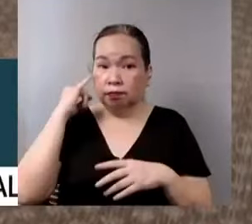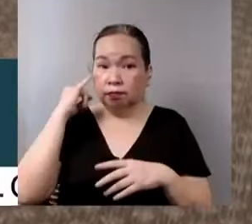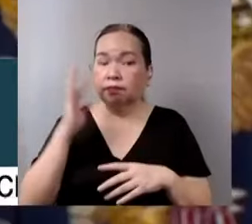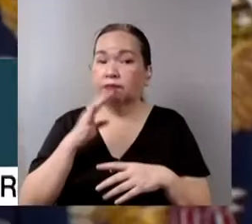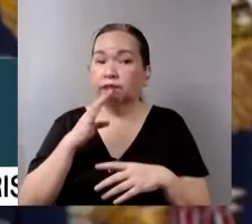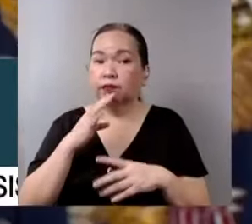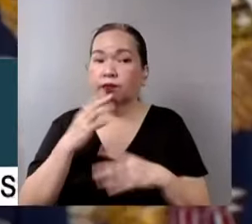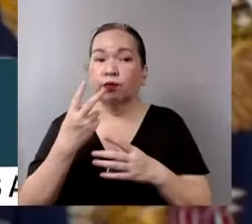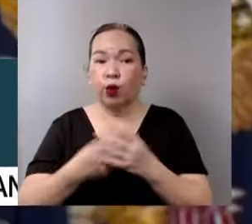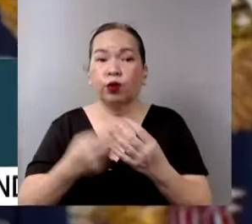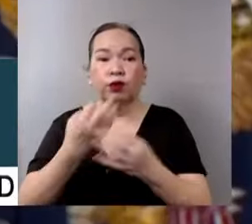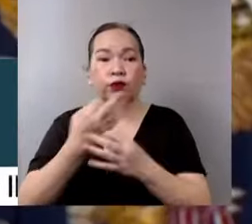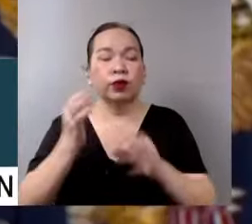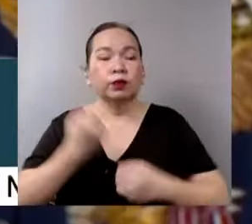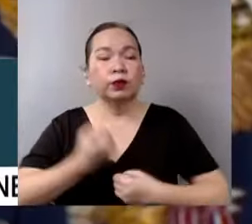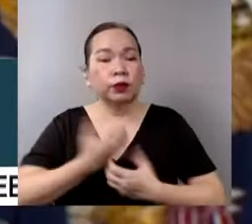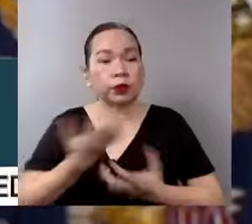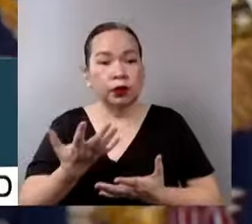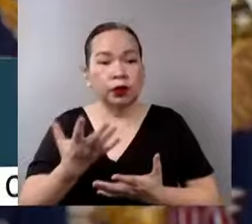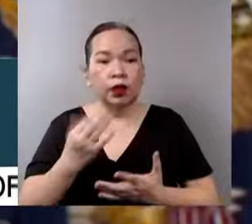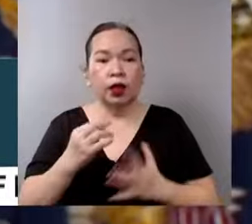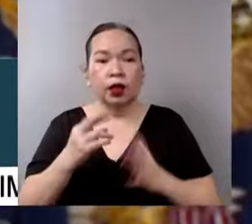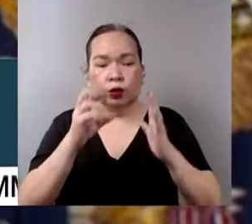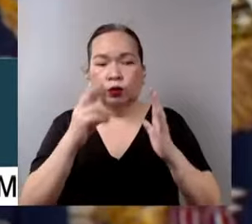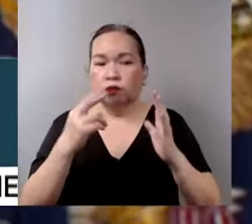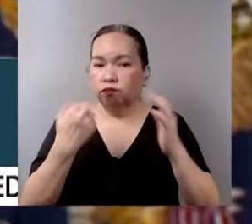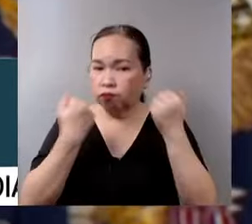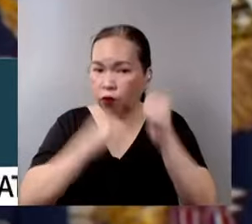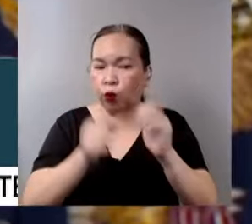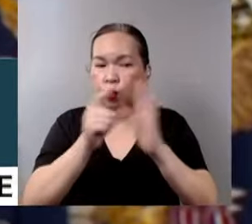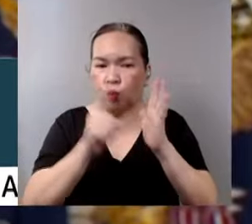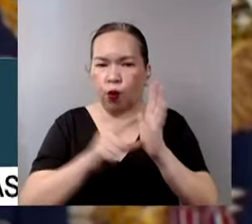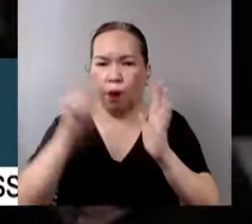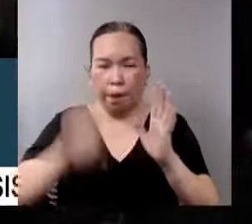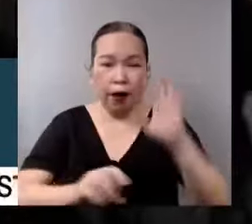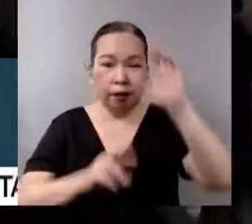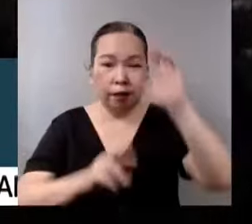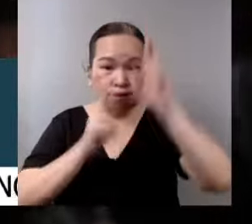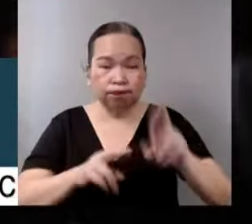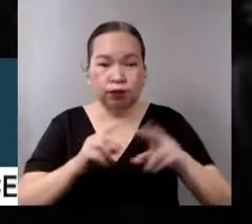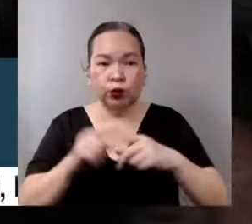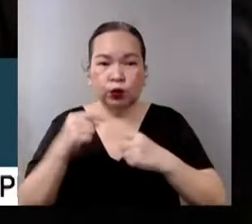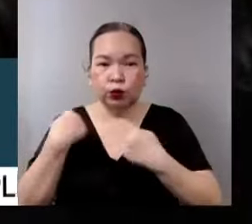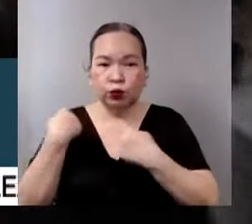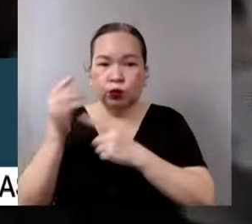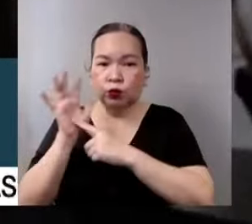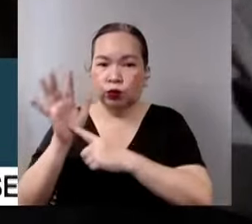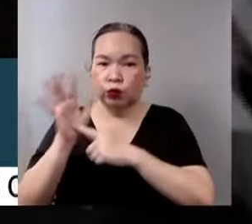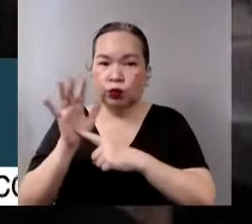of speech and the rule of law must be respected during demonstrations over the war in Gaza.